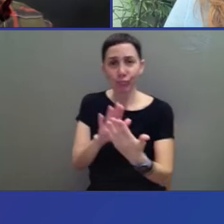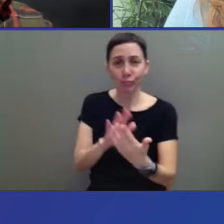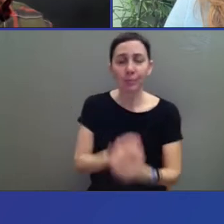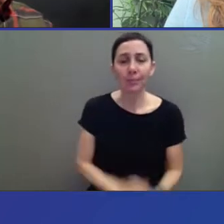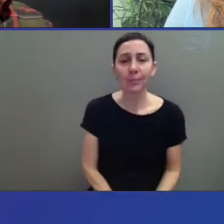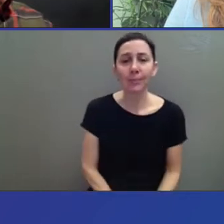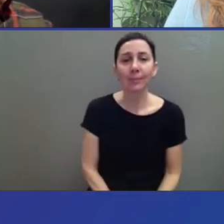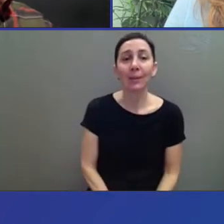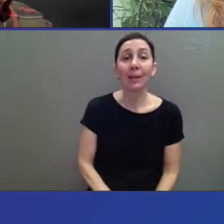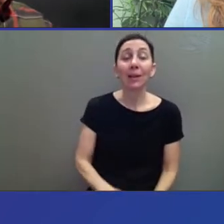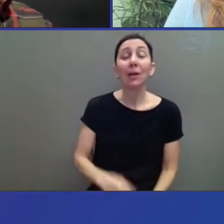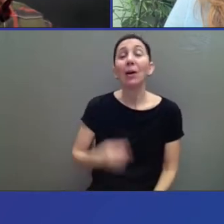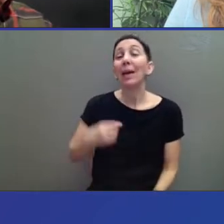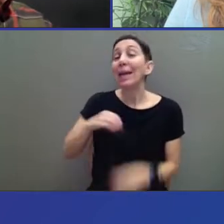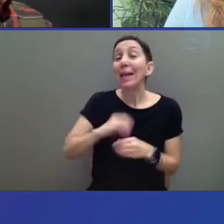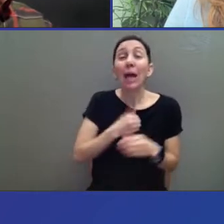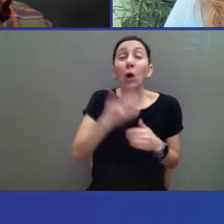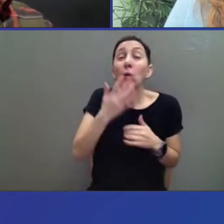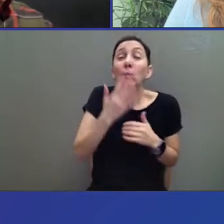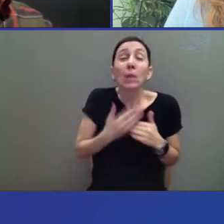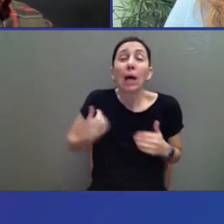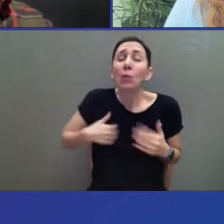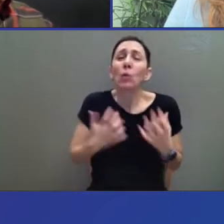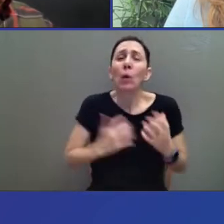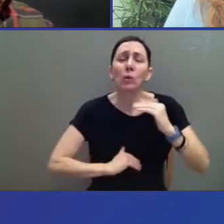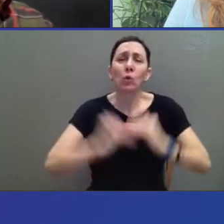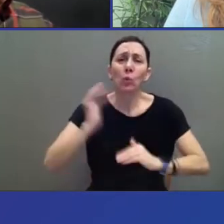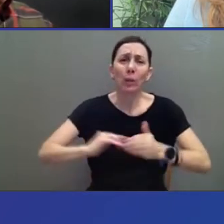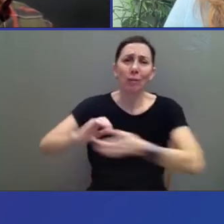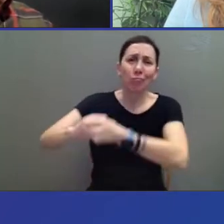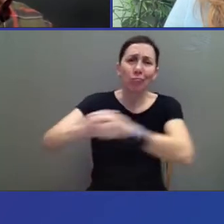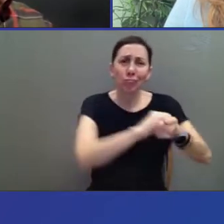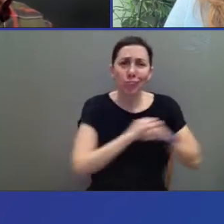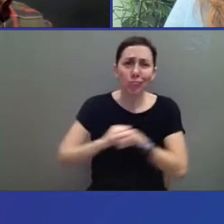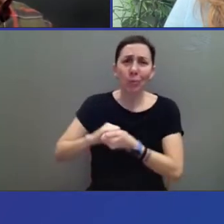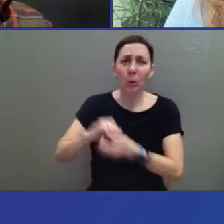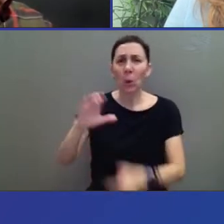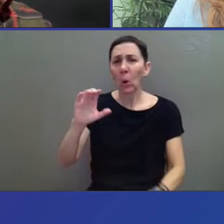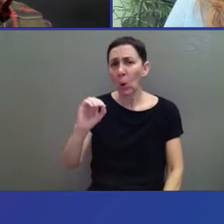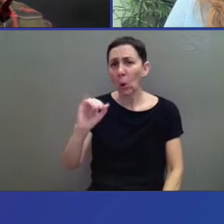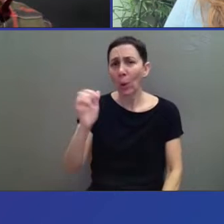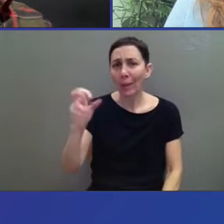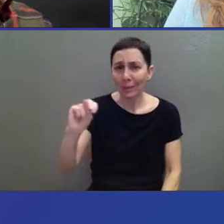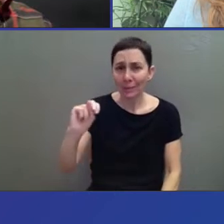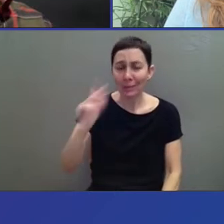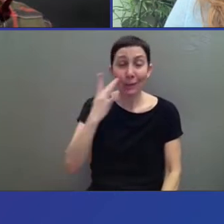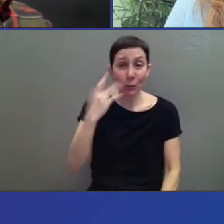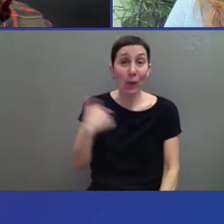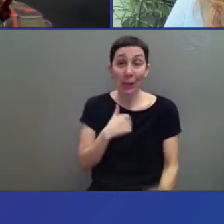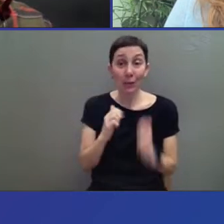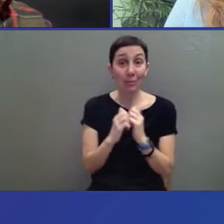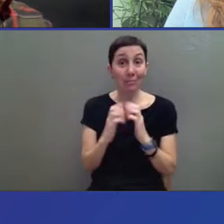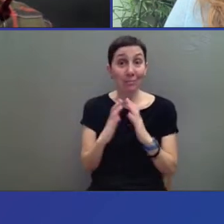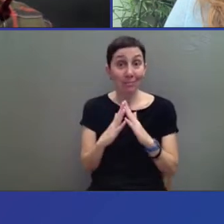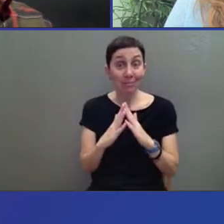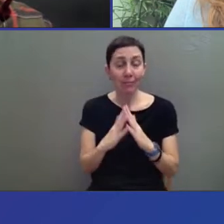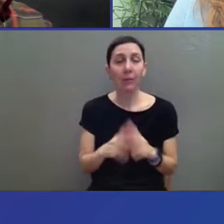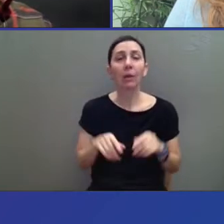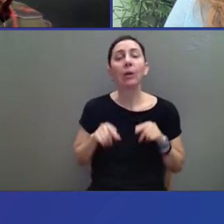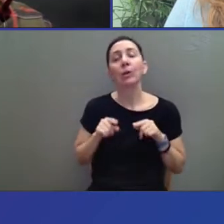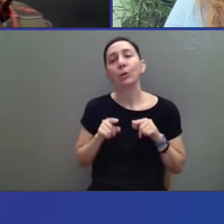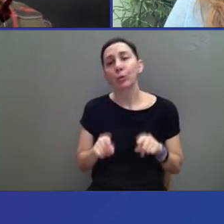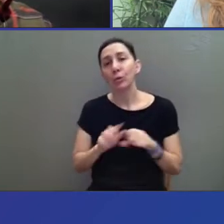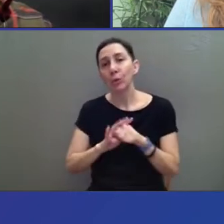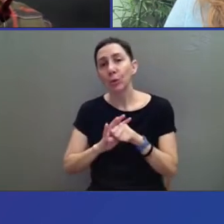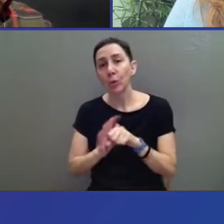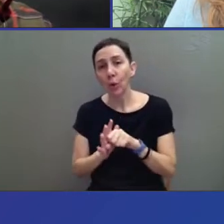coalition building is in our blood. It is why we were created. And during the pandemic,